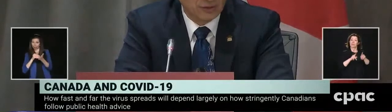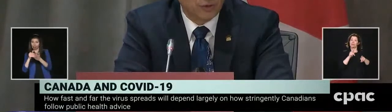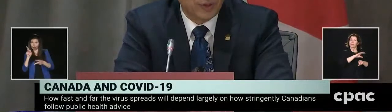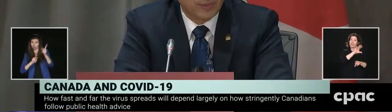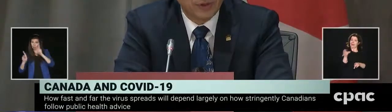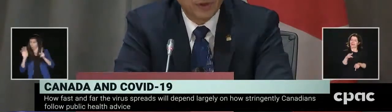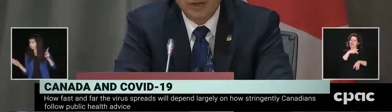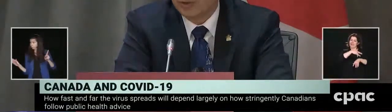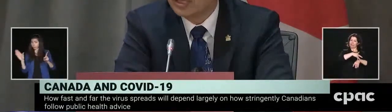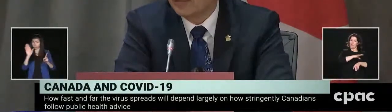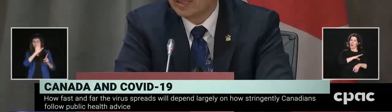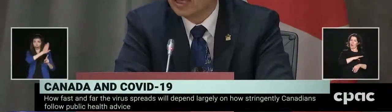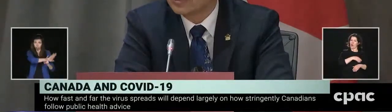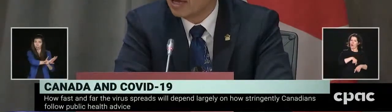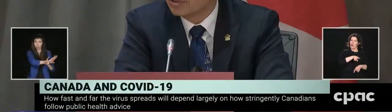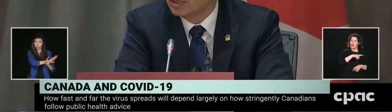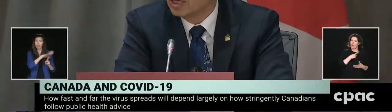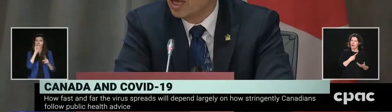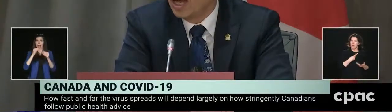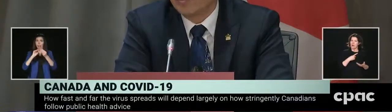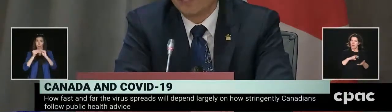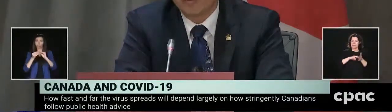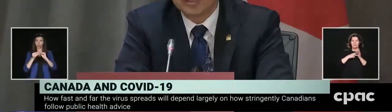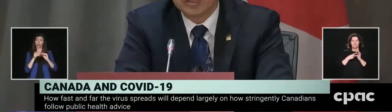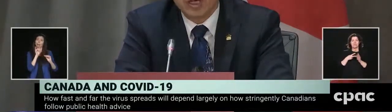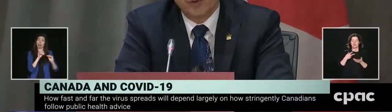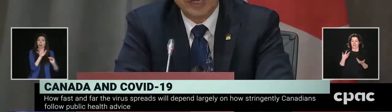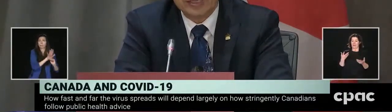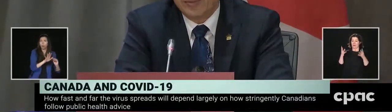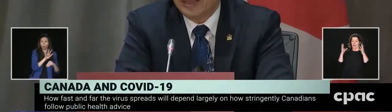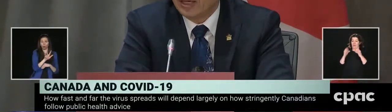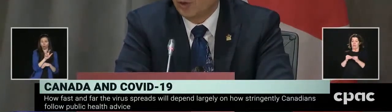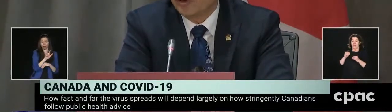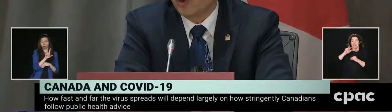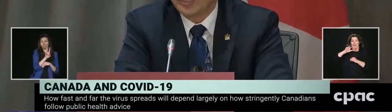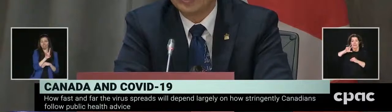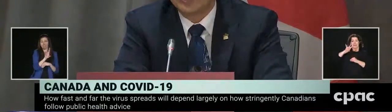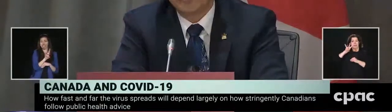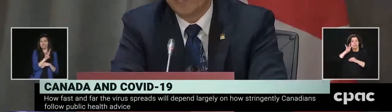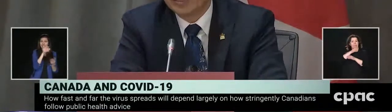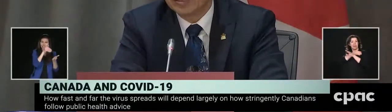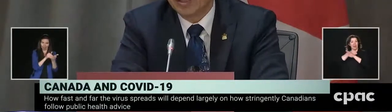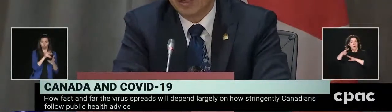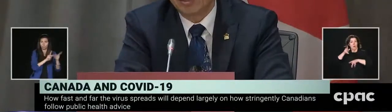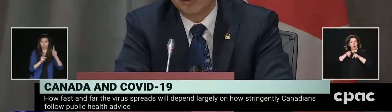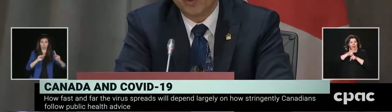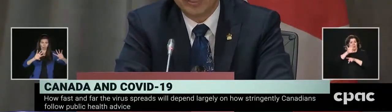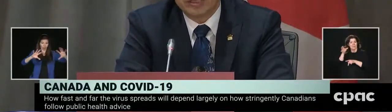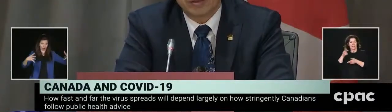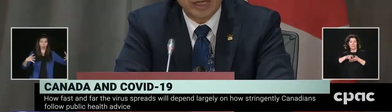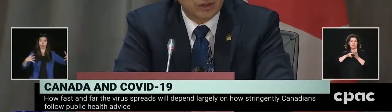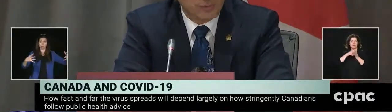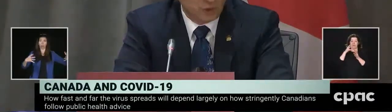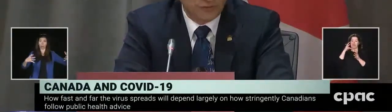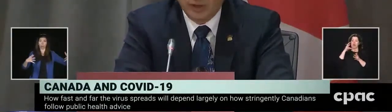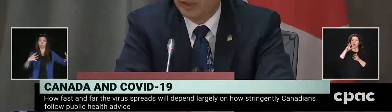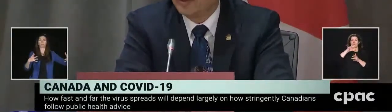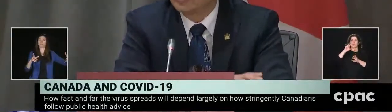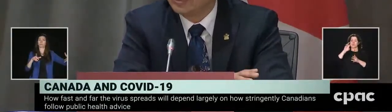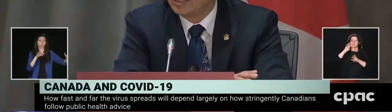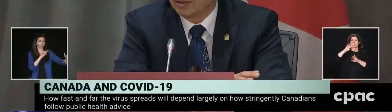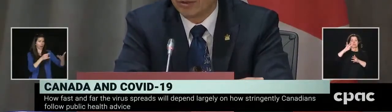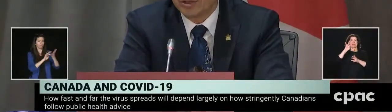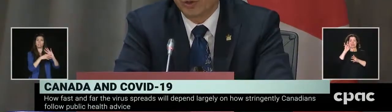figure there would be about 376,000. And of course, we estimate that over quite a number of months, not all at once. So that could be